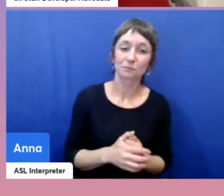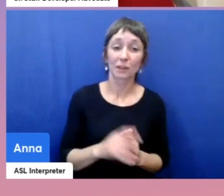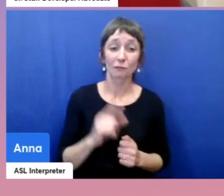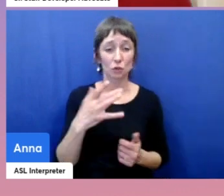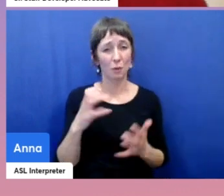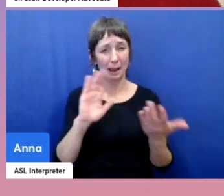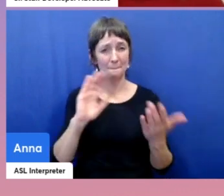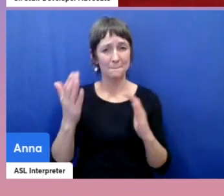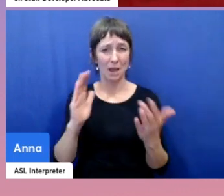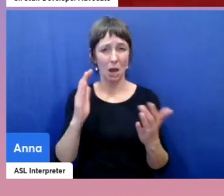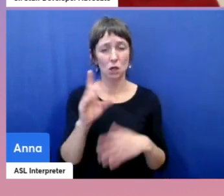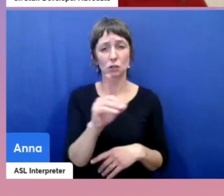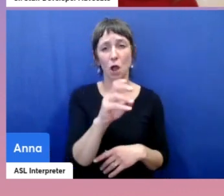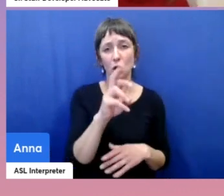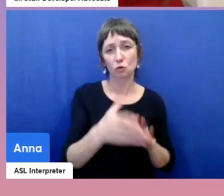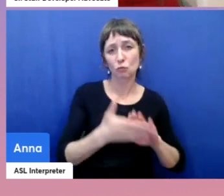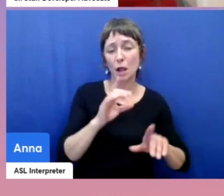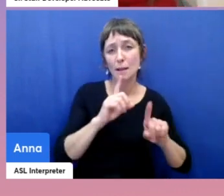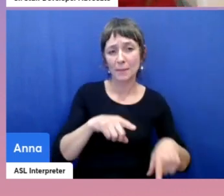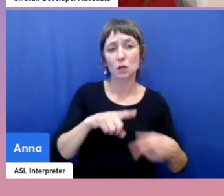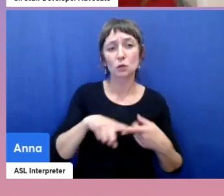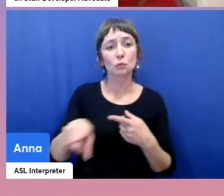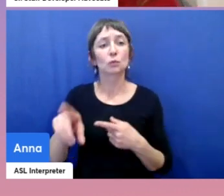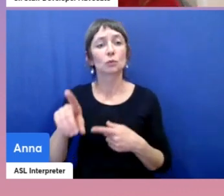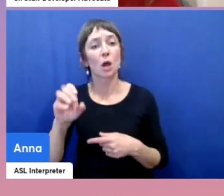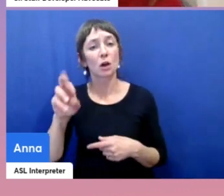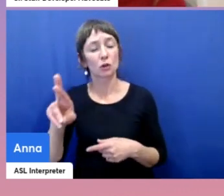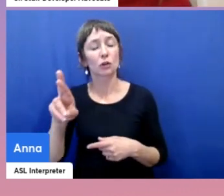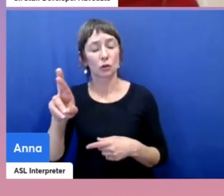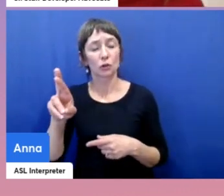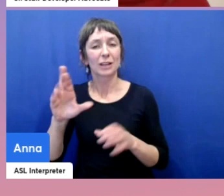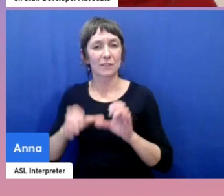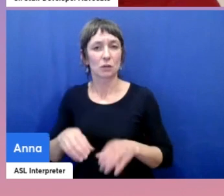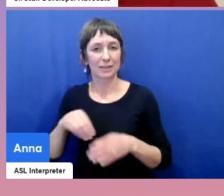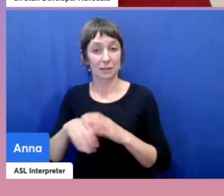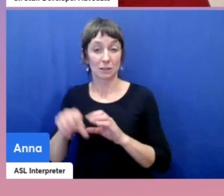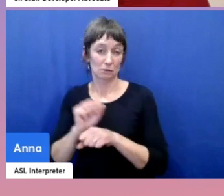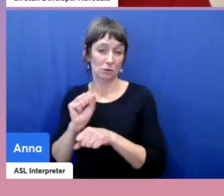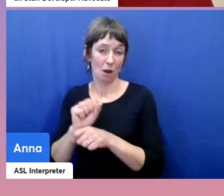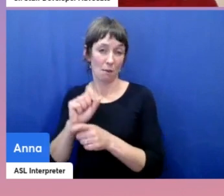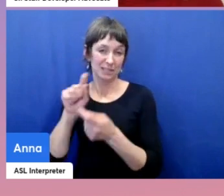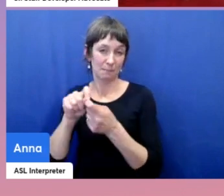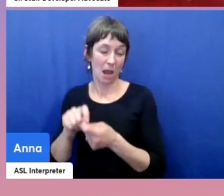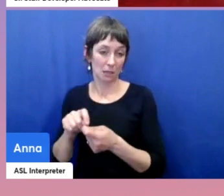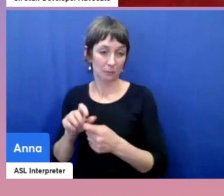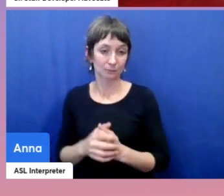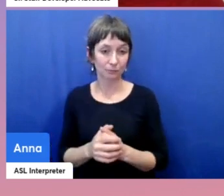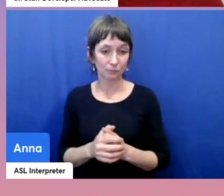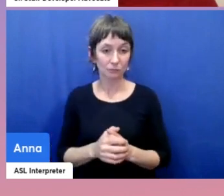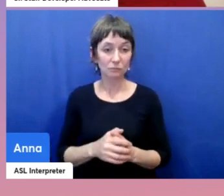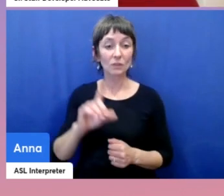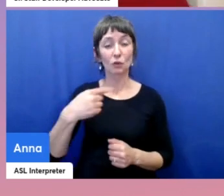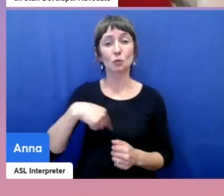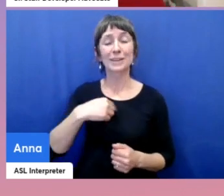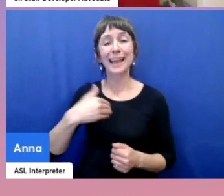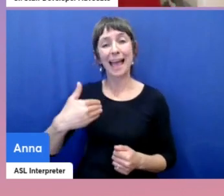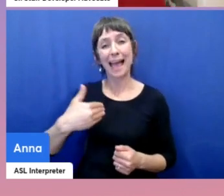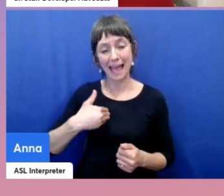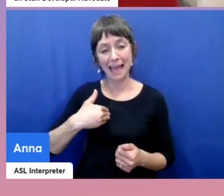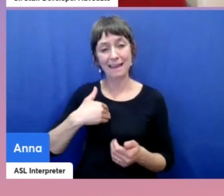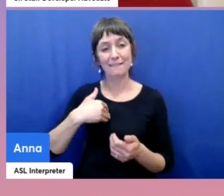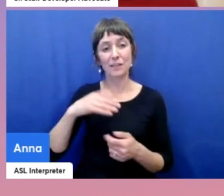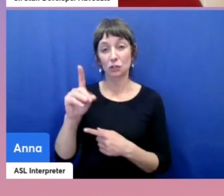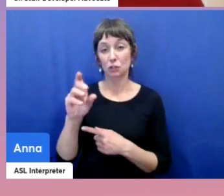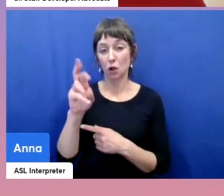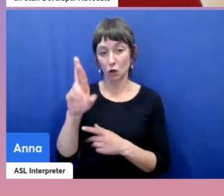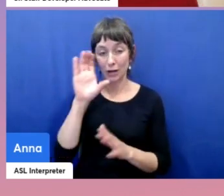Docker run command to the Docker task configuration in the Nomad job spec. So first we have the Docker image